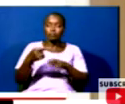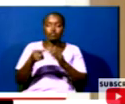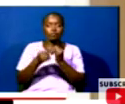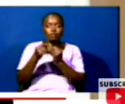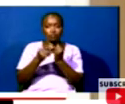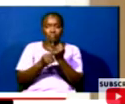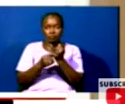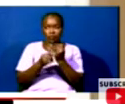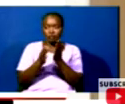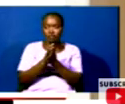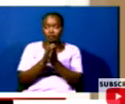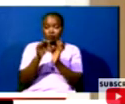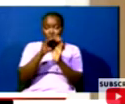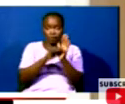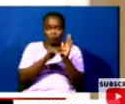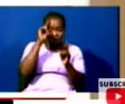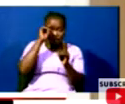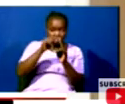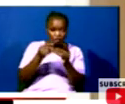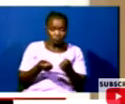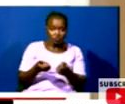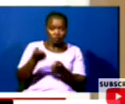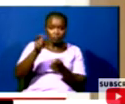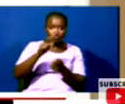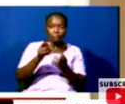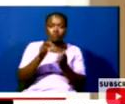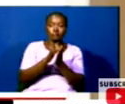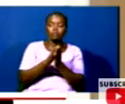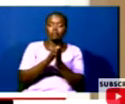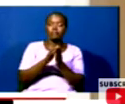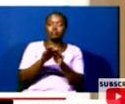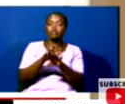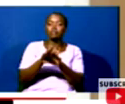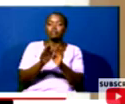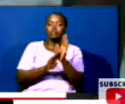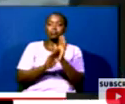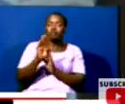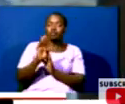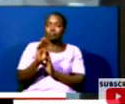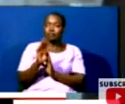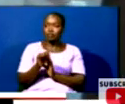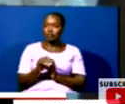program aimed at increasing smallholder aquaculture development.